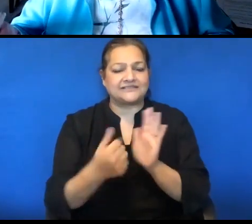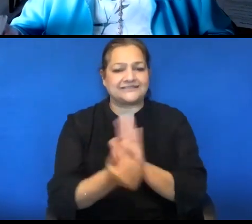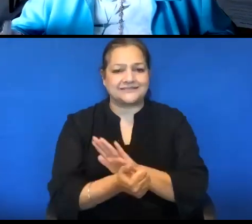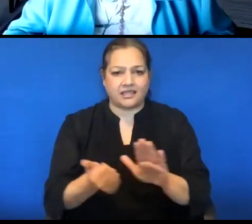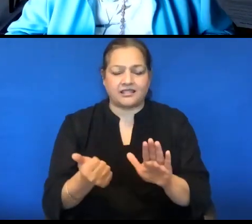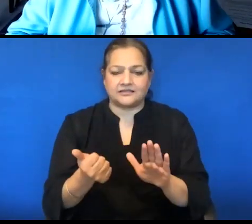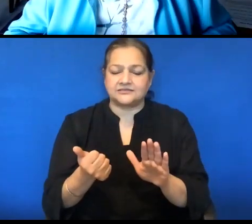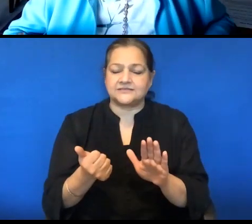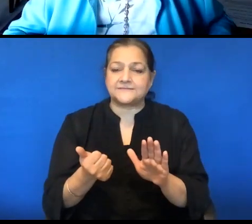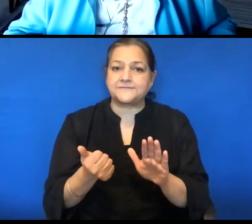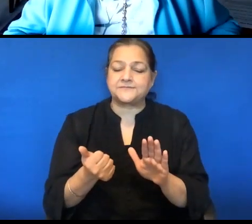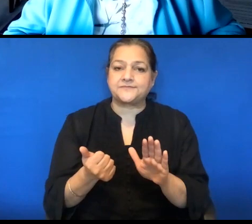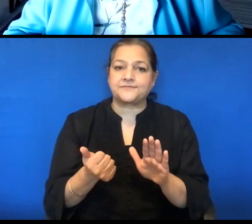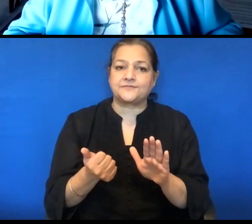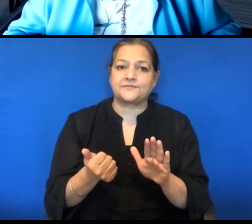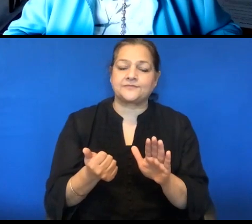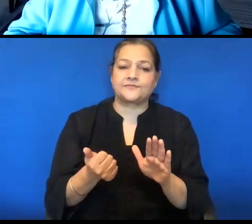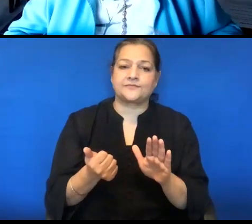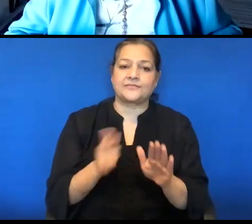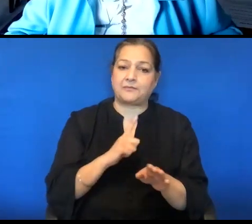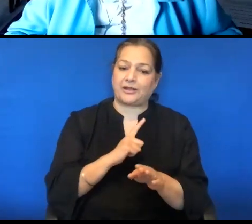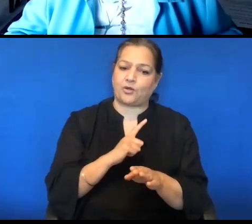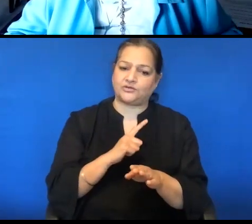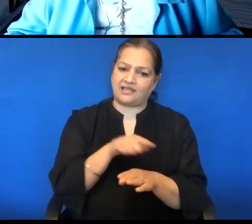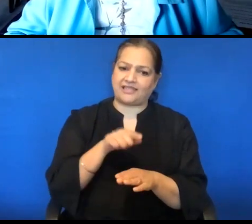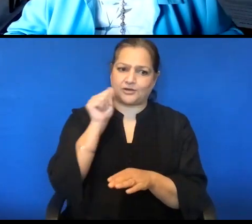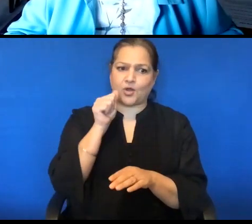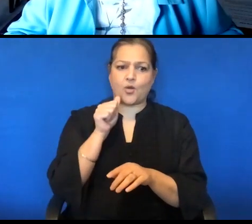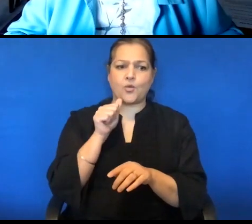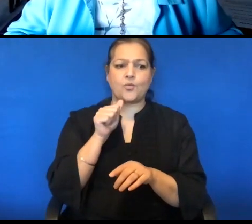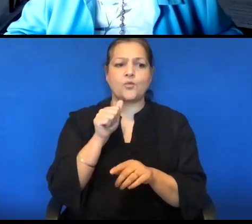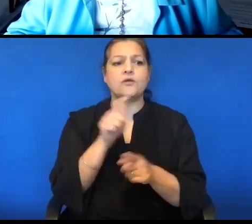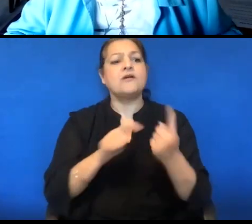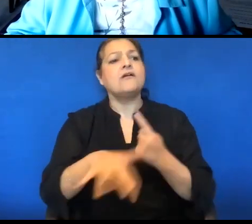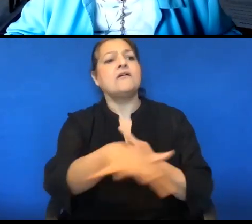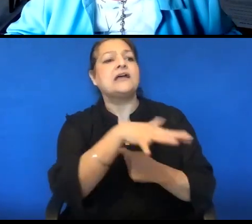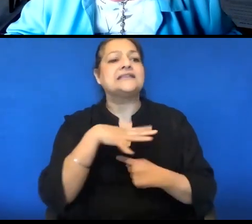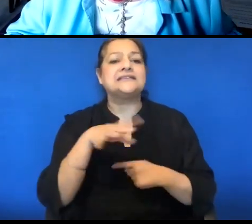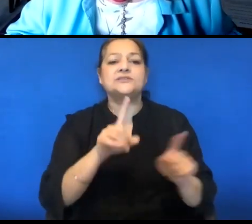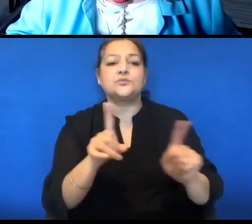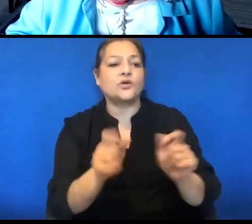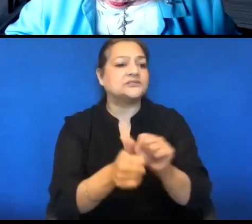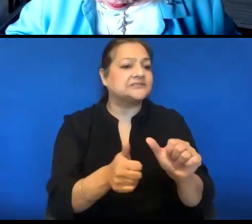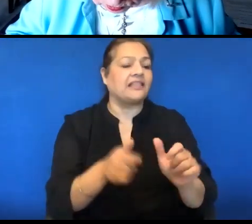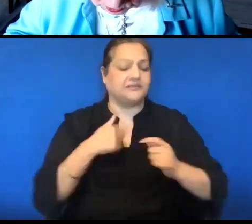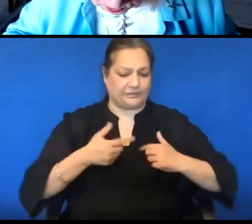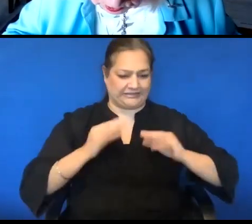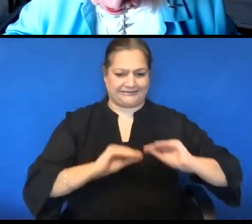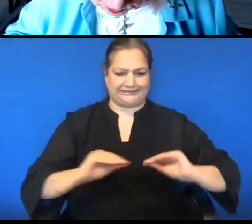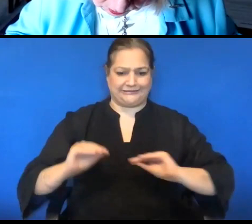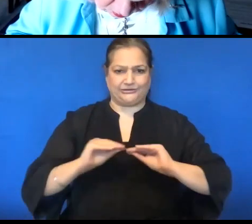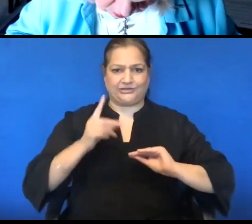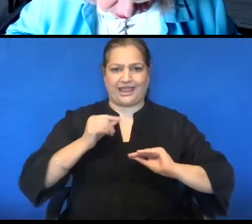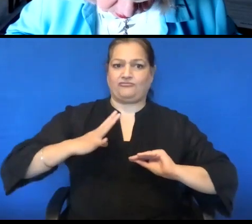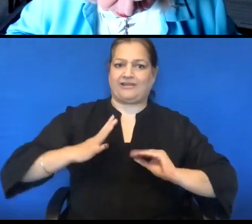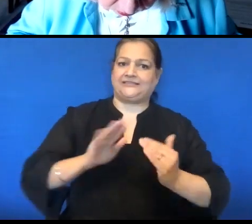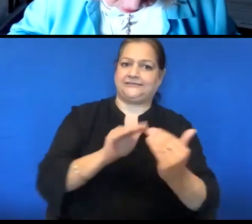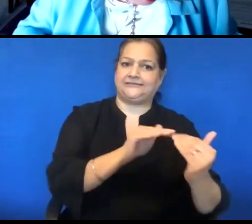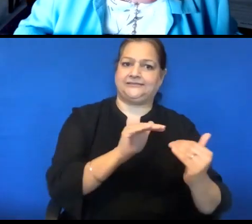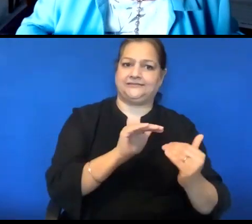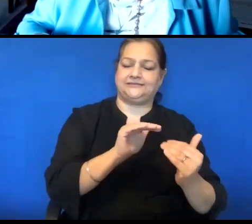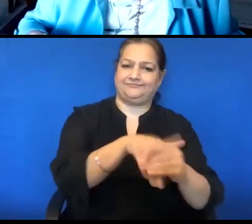know that they are meeting the needs. I would add into that, though, the need to future-proof. By which